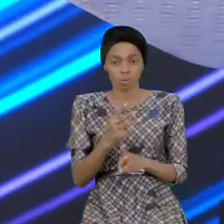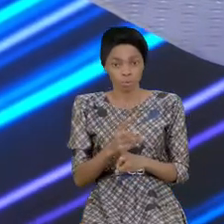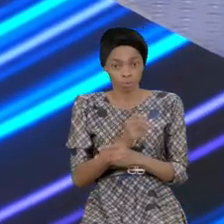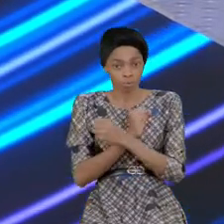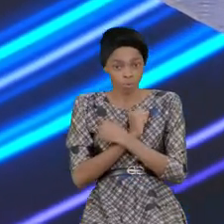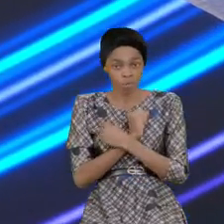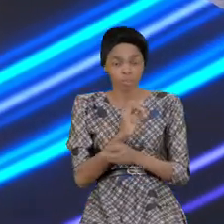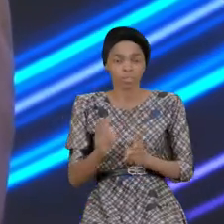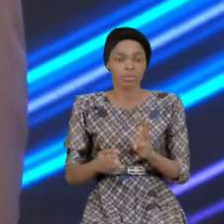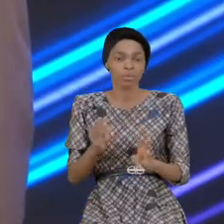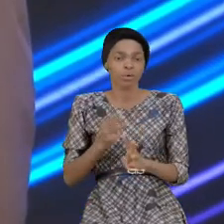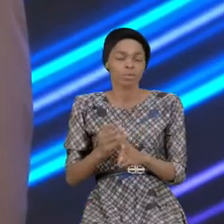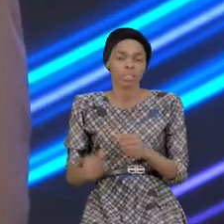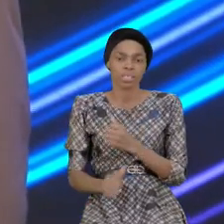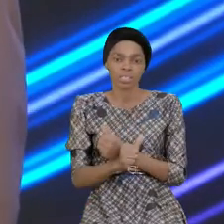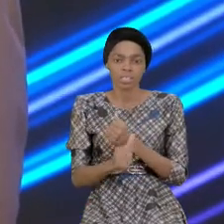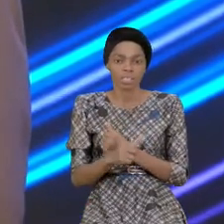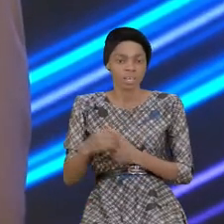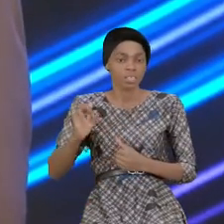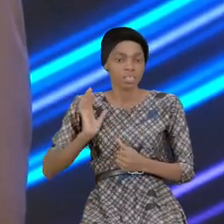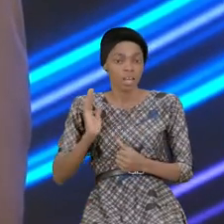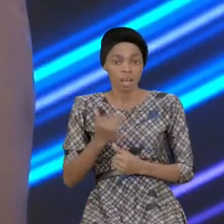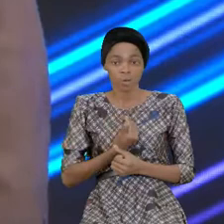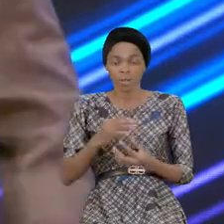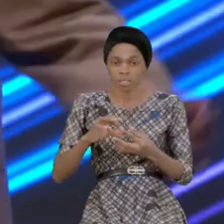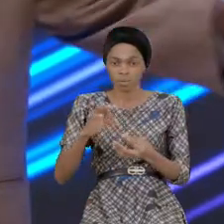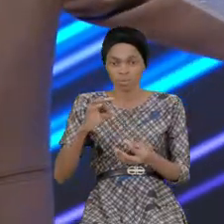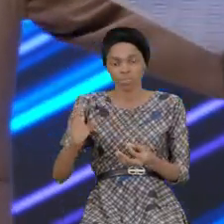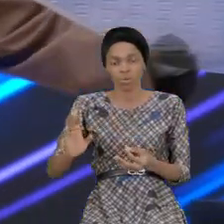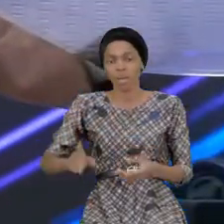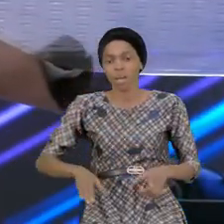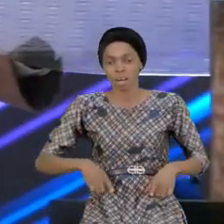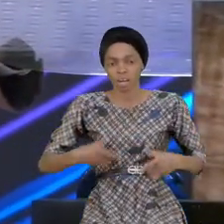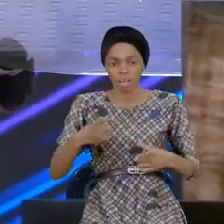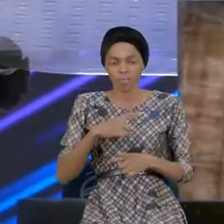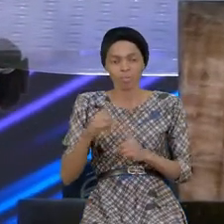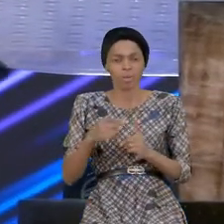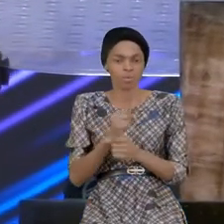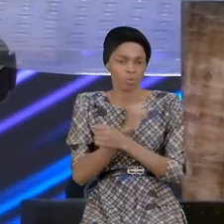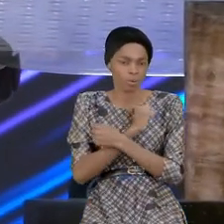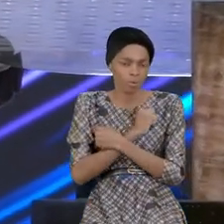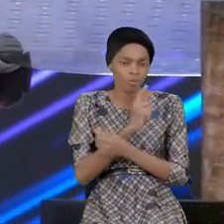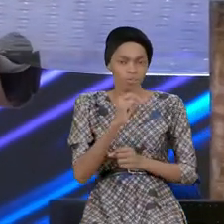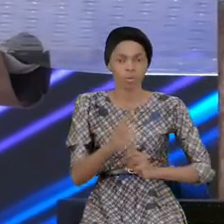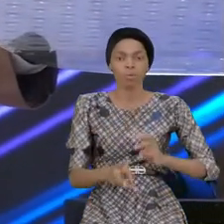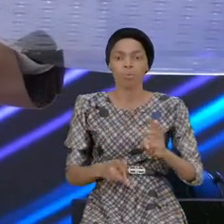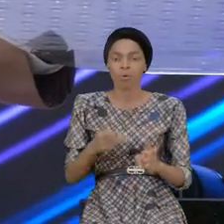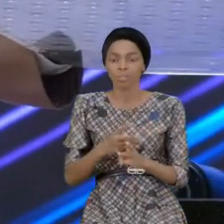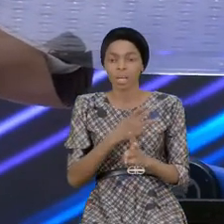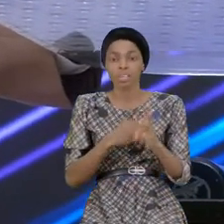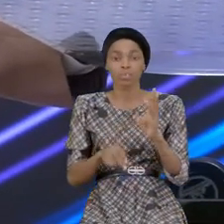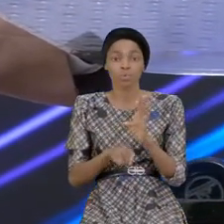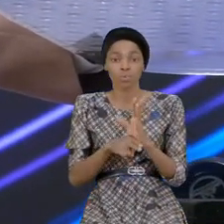the world and nurse those things in the world, a time comes when you become